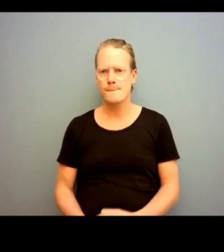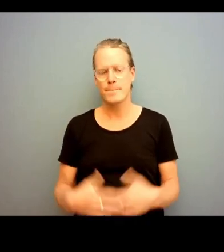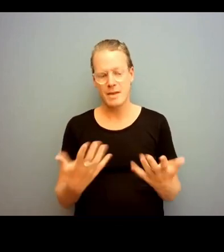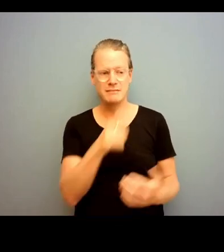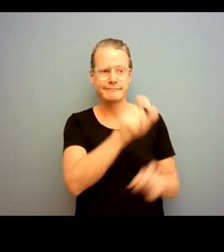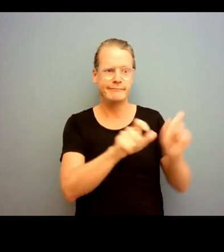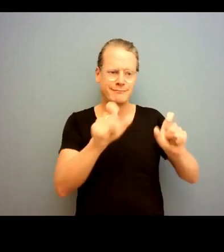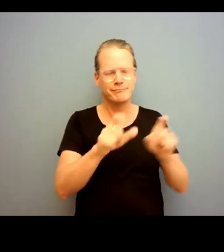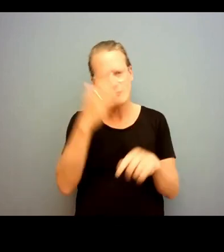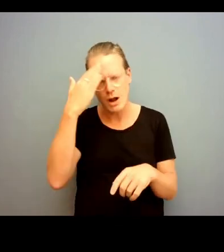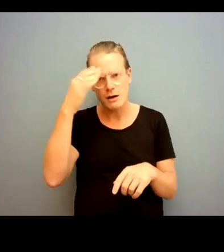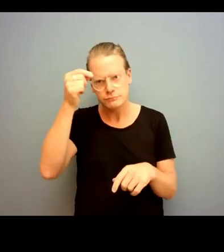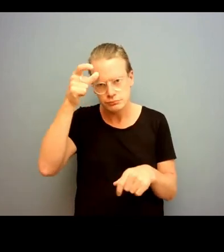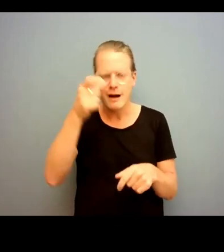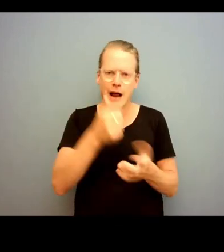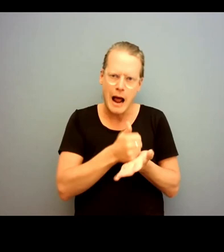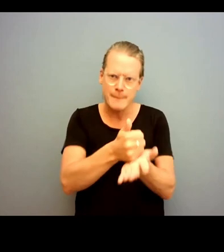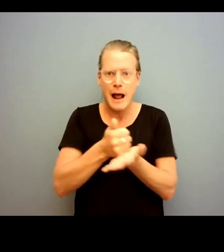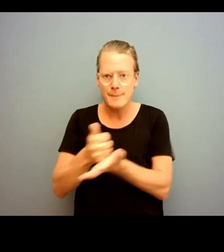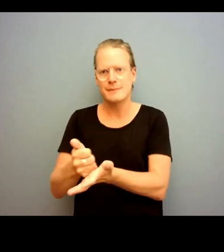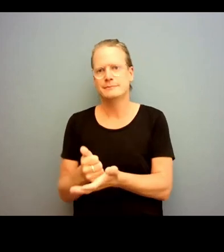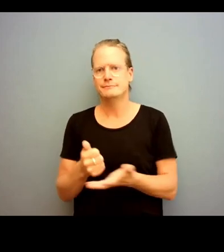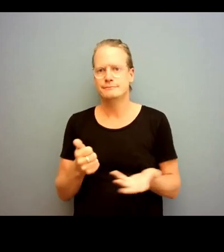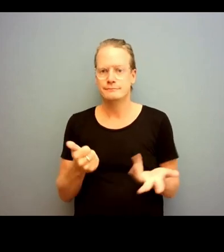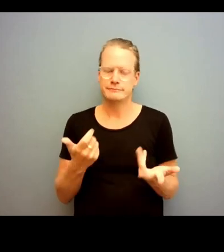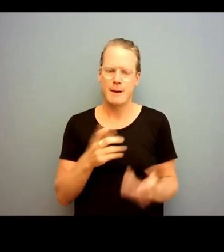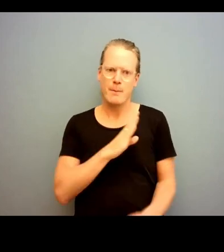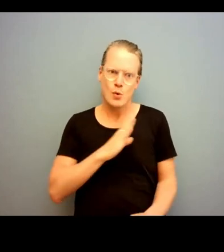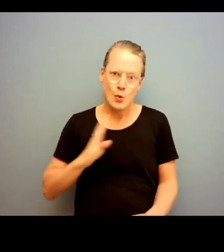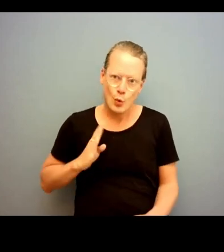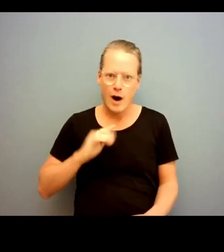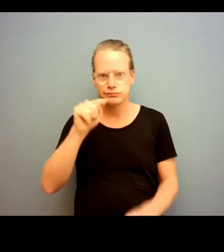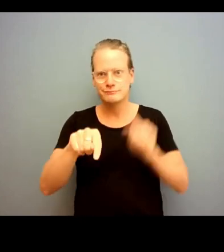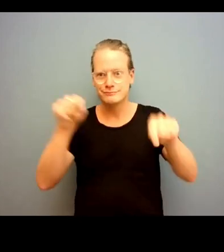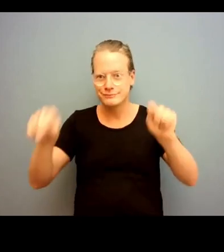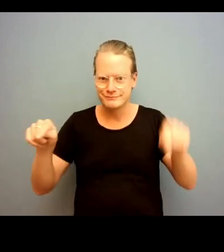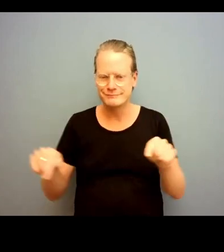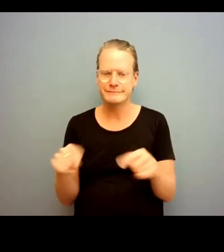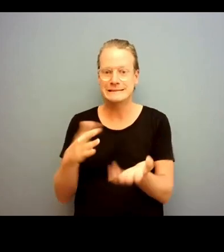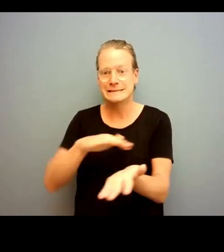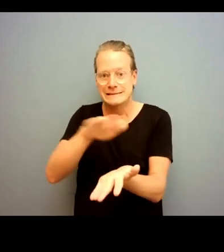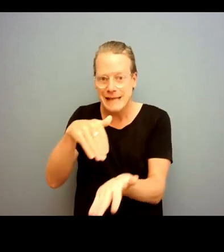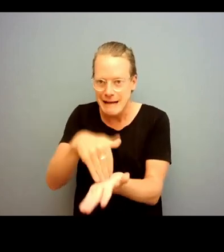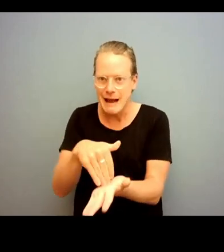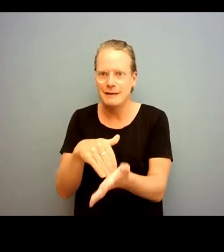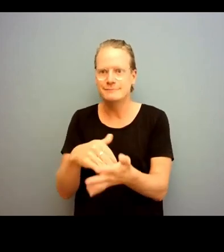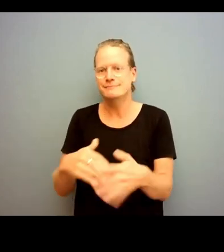Disabilities, and Finnish Human Rights Center for the hard work to make this webinar